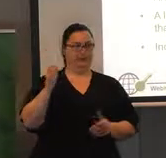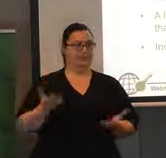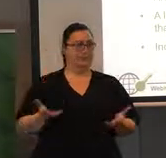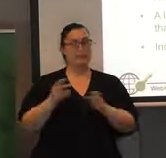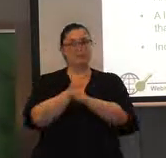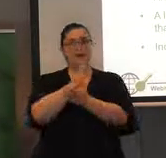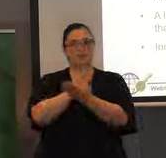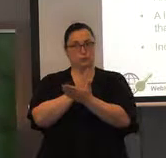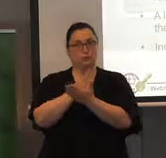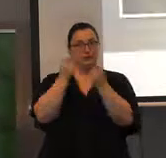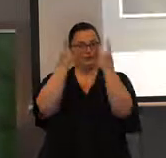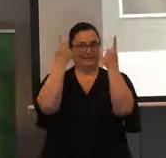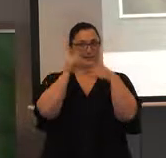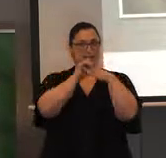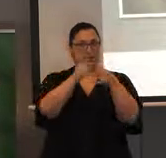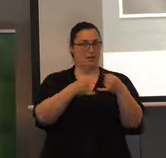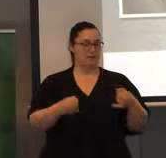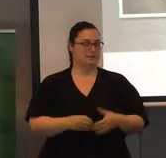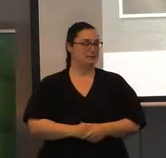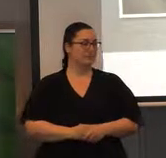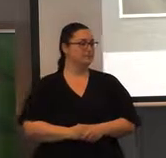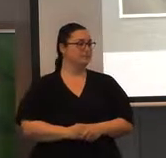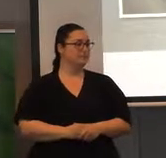So make sure that you understand what those guidelines are.